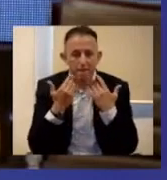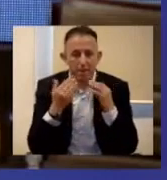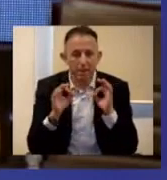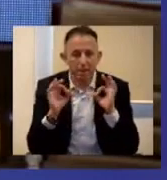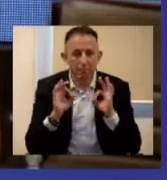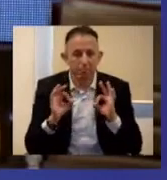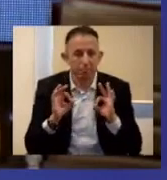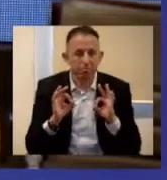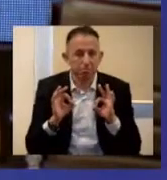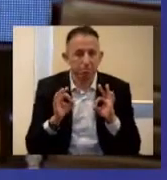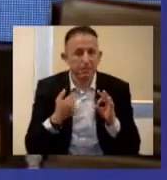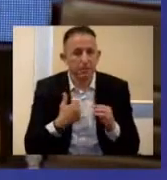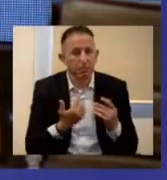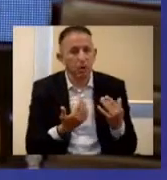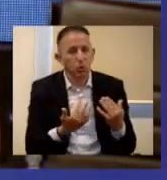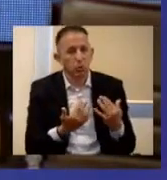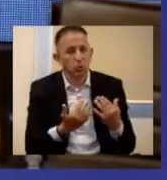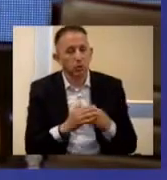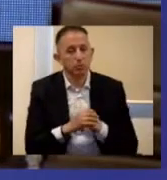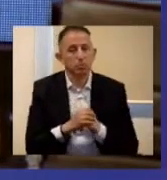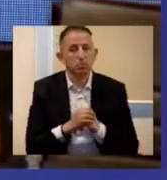floor is yours. Thank you.